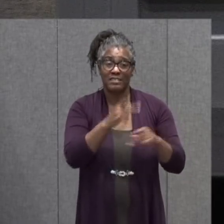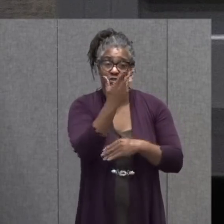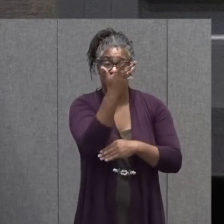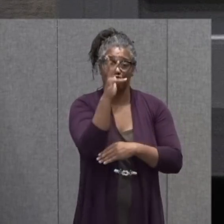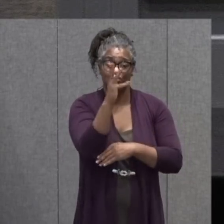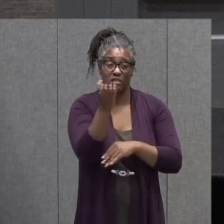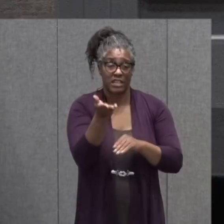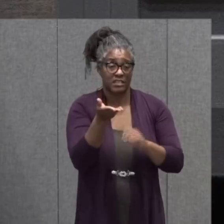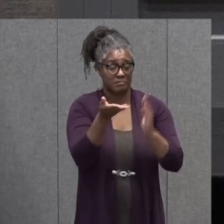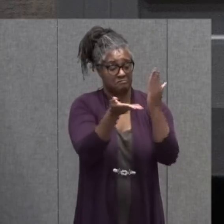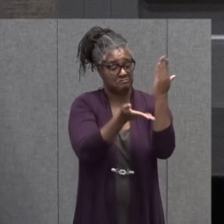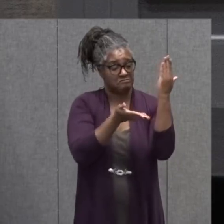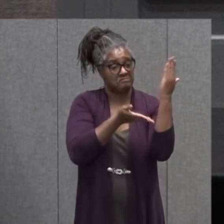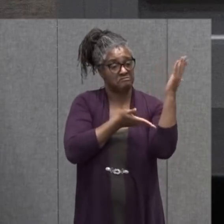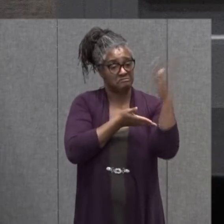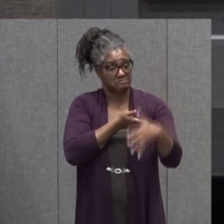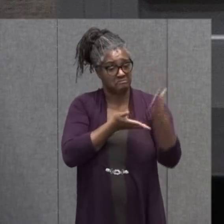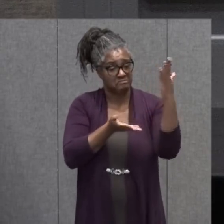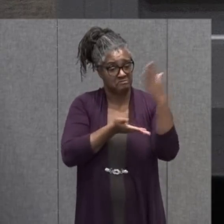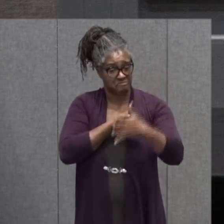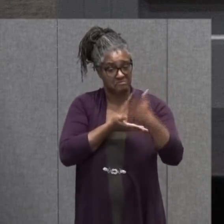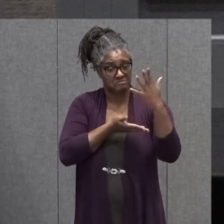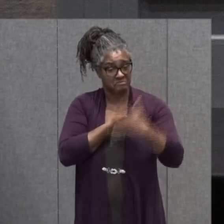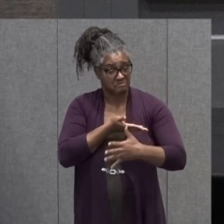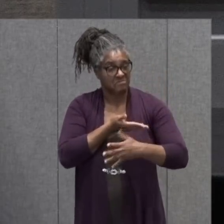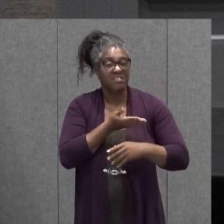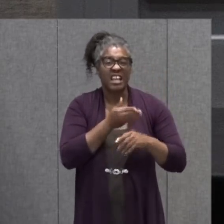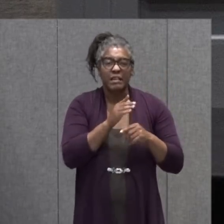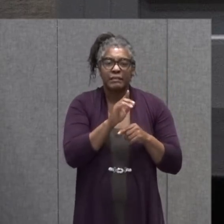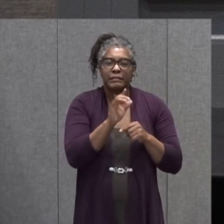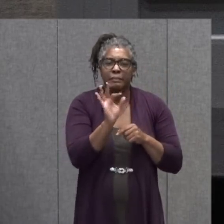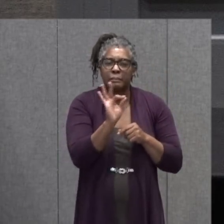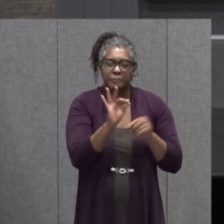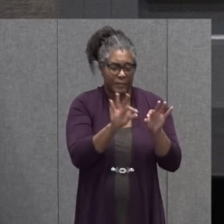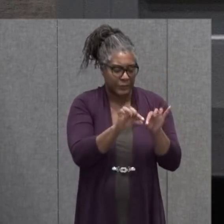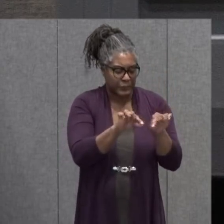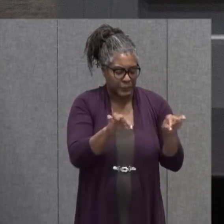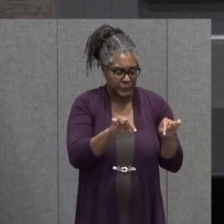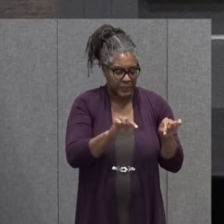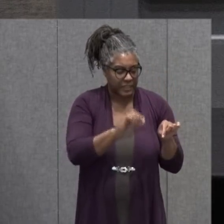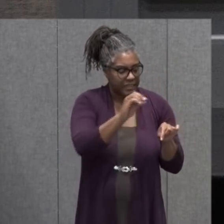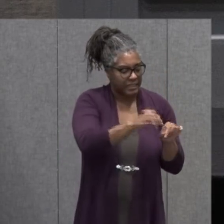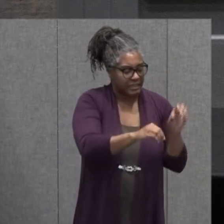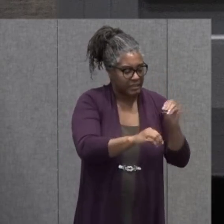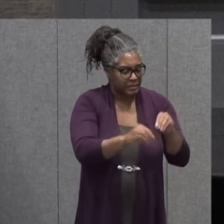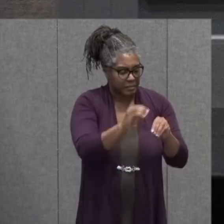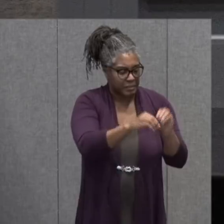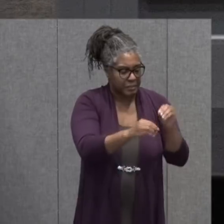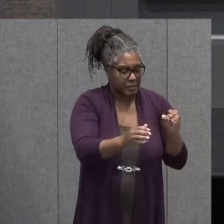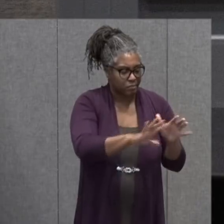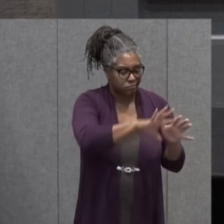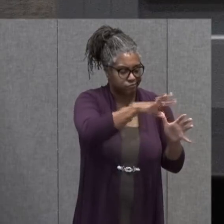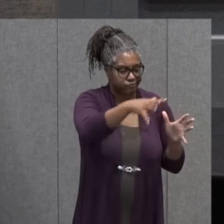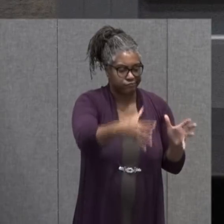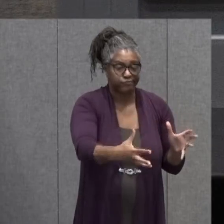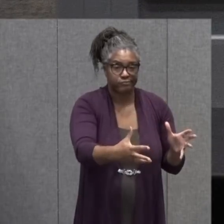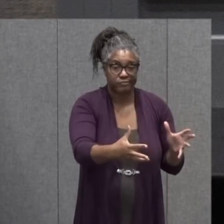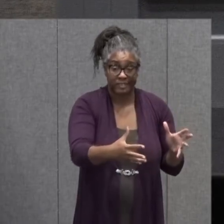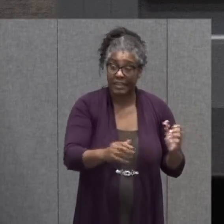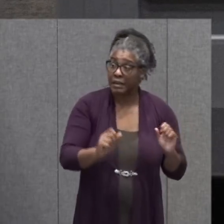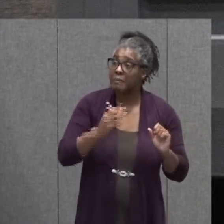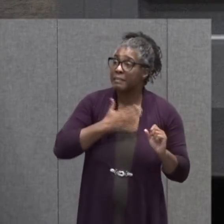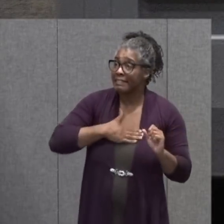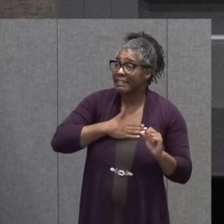sticks. "Please, may I buy some sticks?" he asked politely. "I want to build a